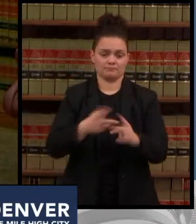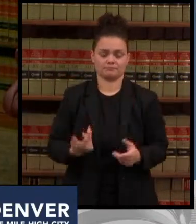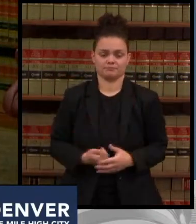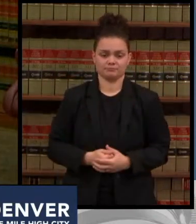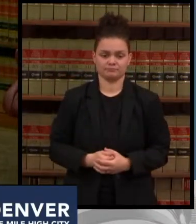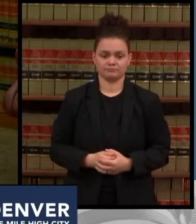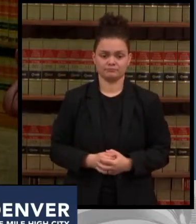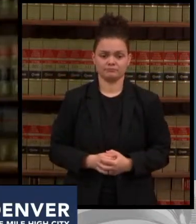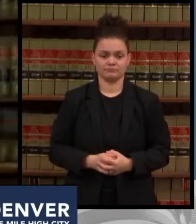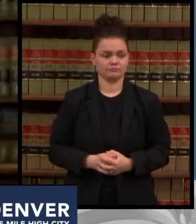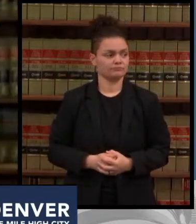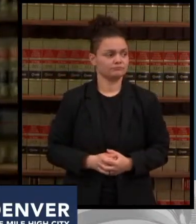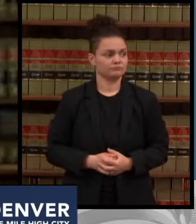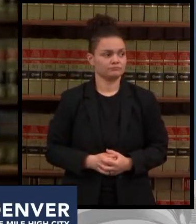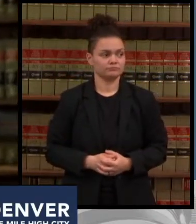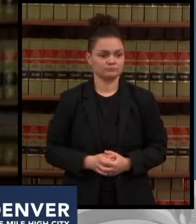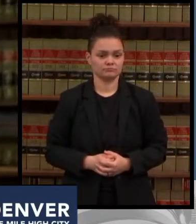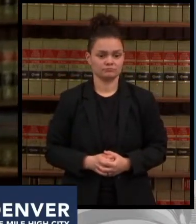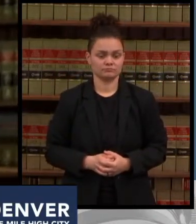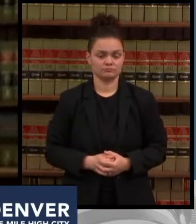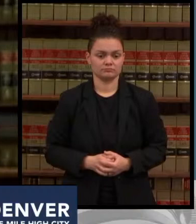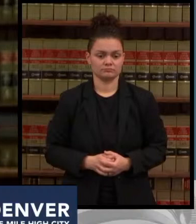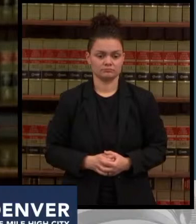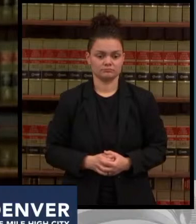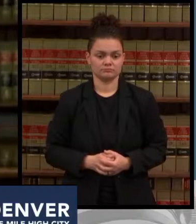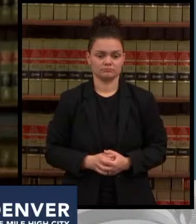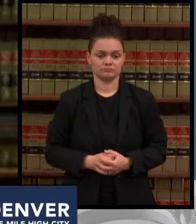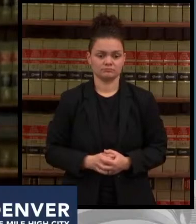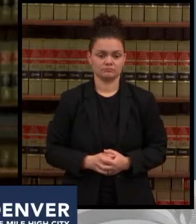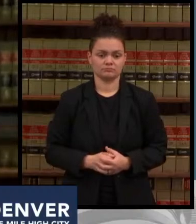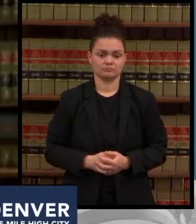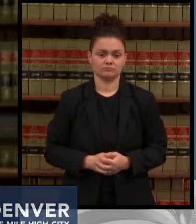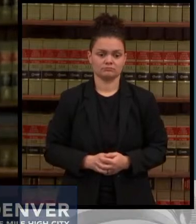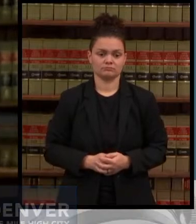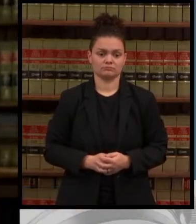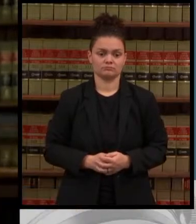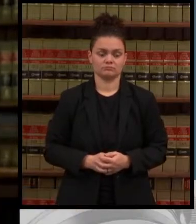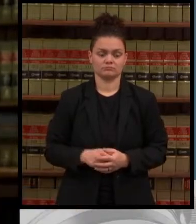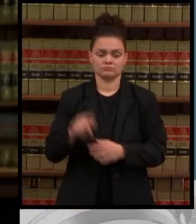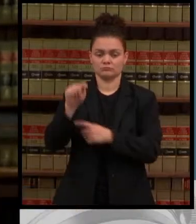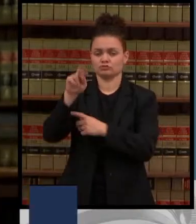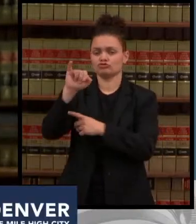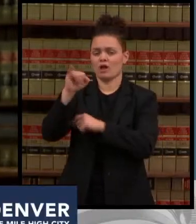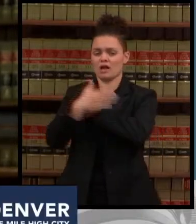would be the two requests we would have of businesses in Tri-County, with one caveat,